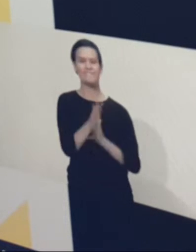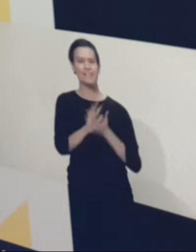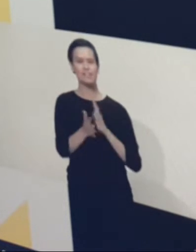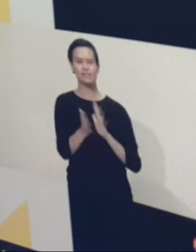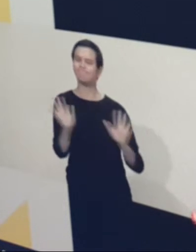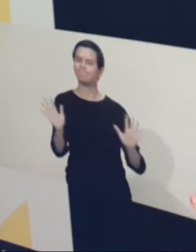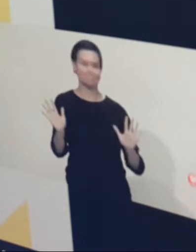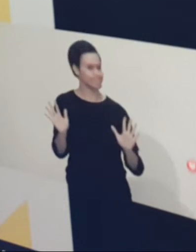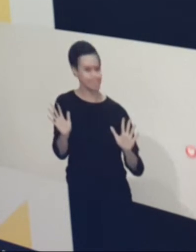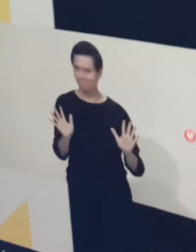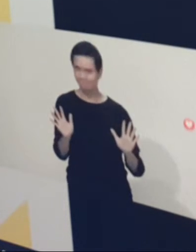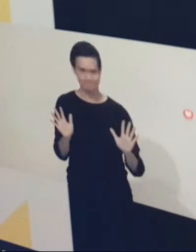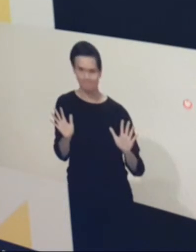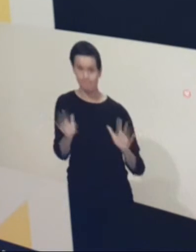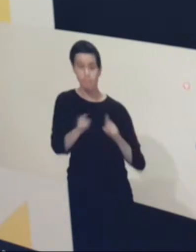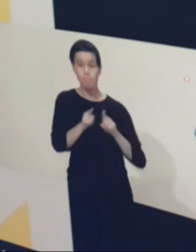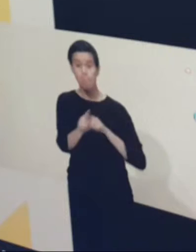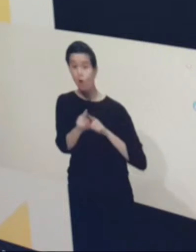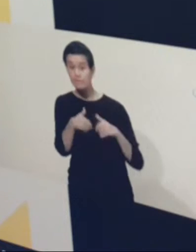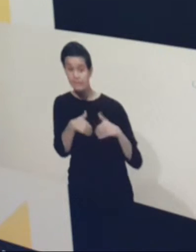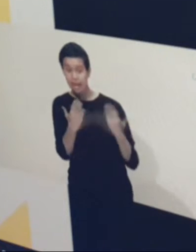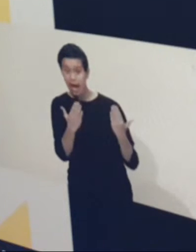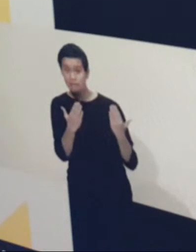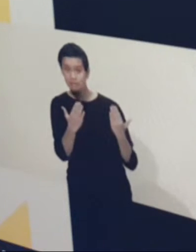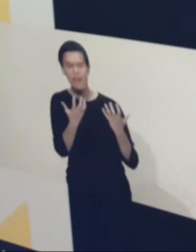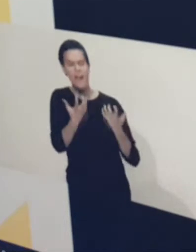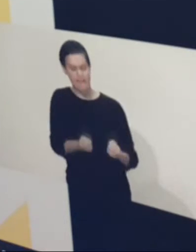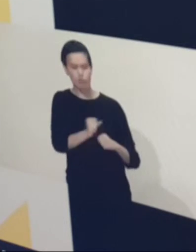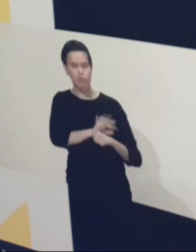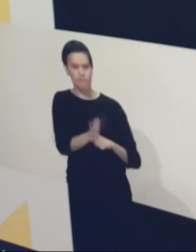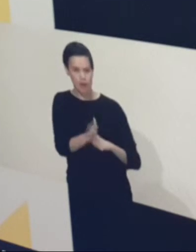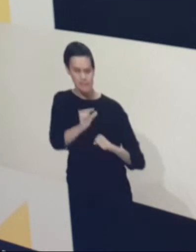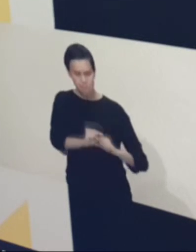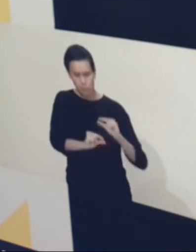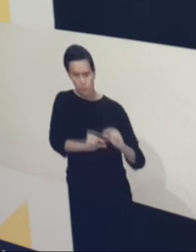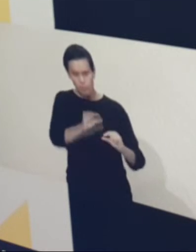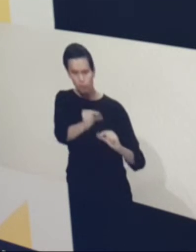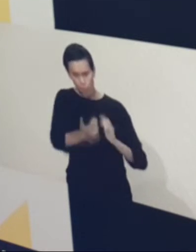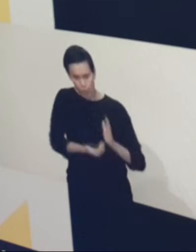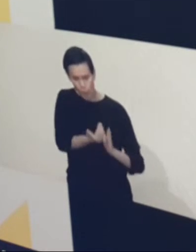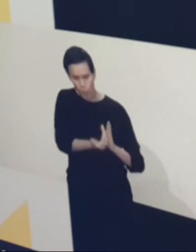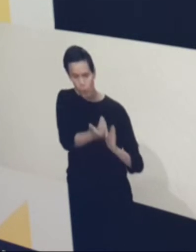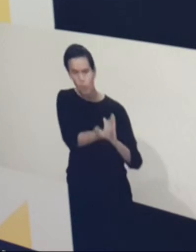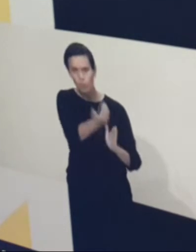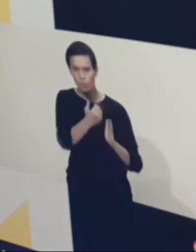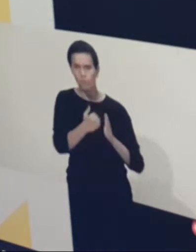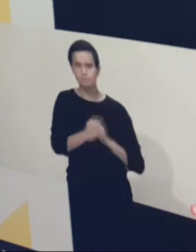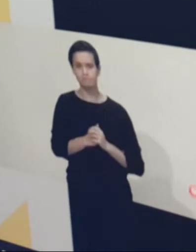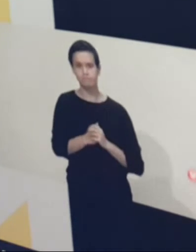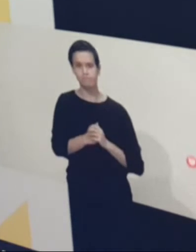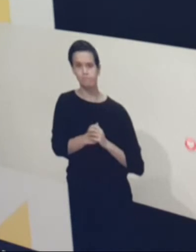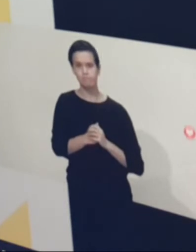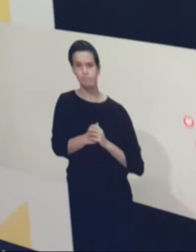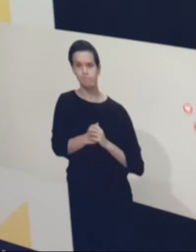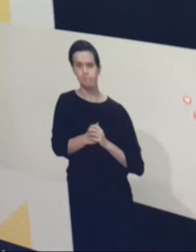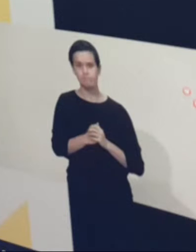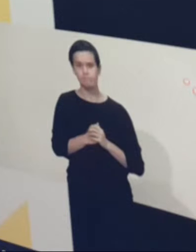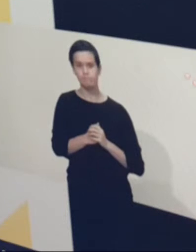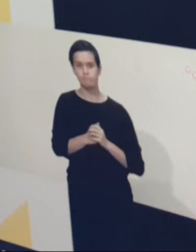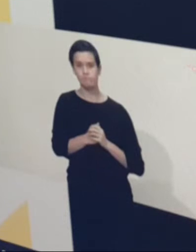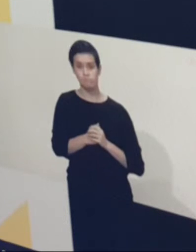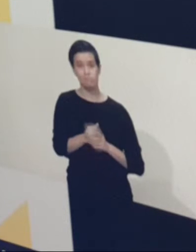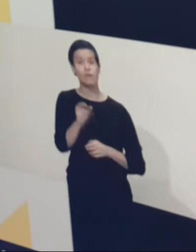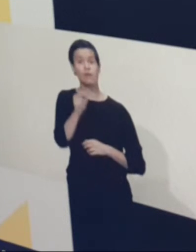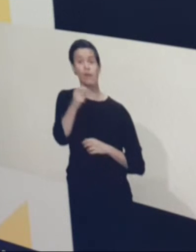recording cases most days. New information about the virus indicates it could be spread prior to a person